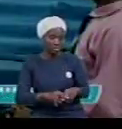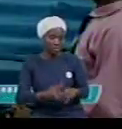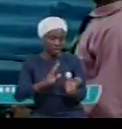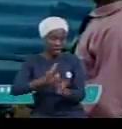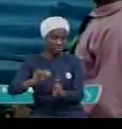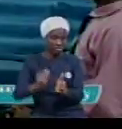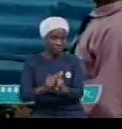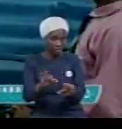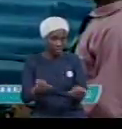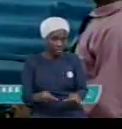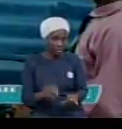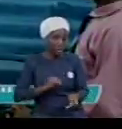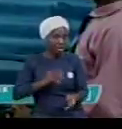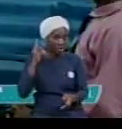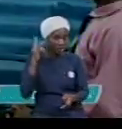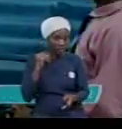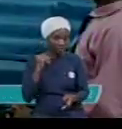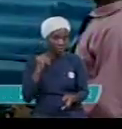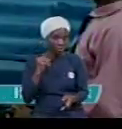was